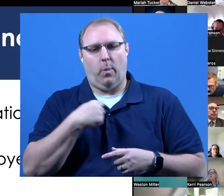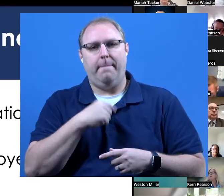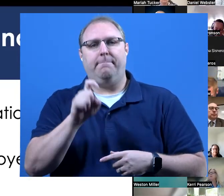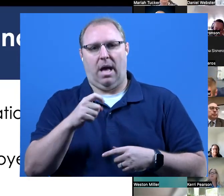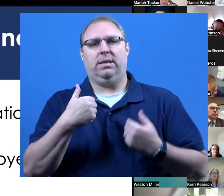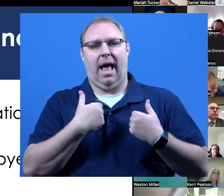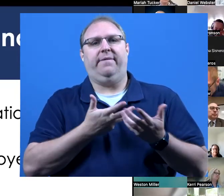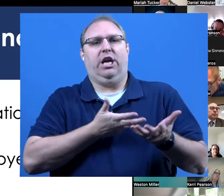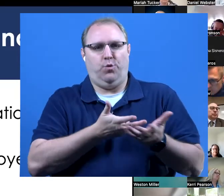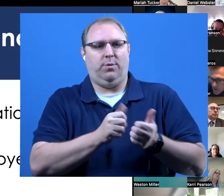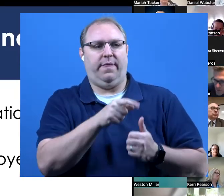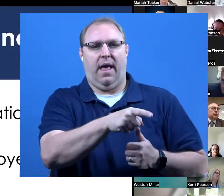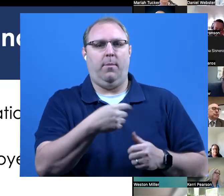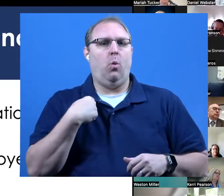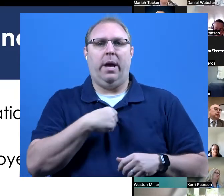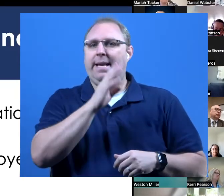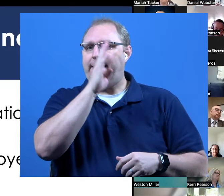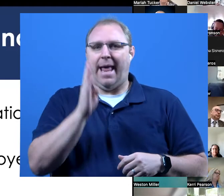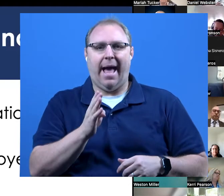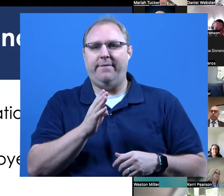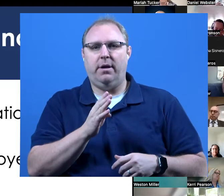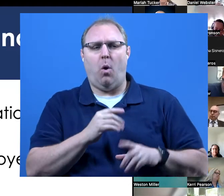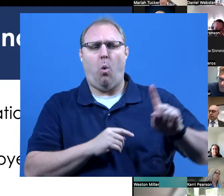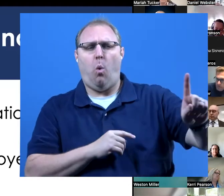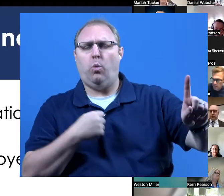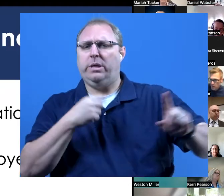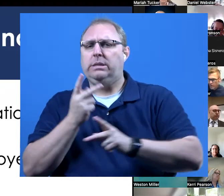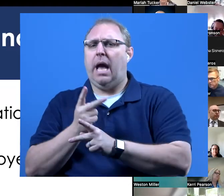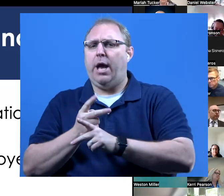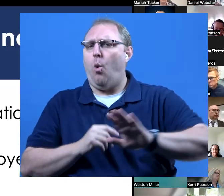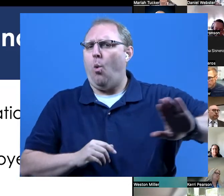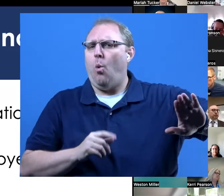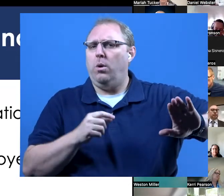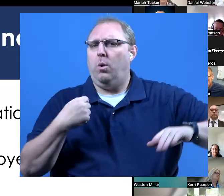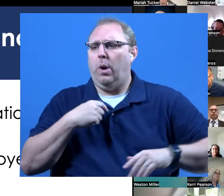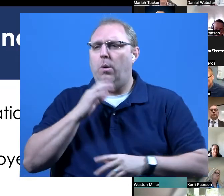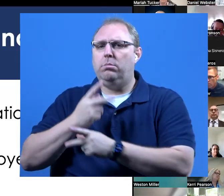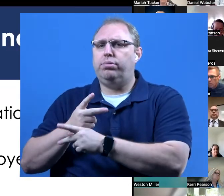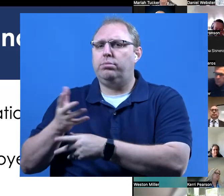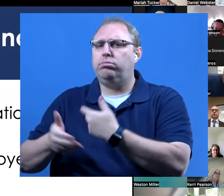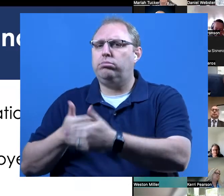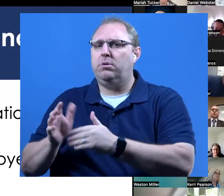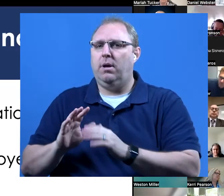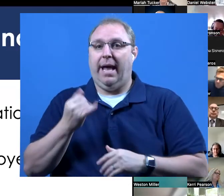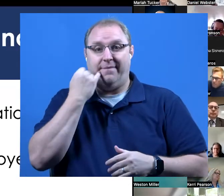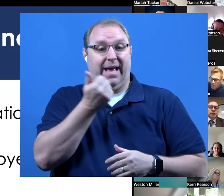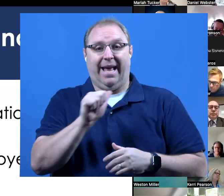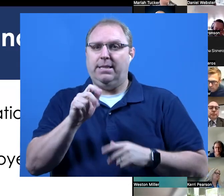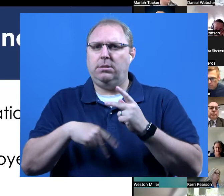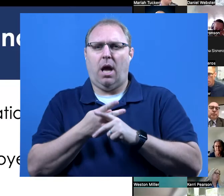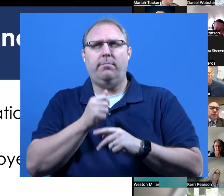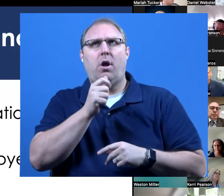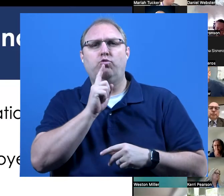a question about an accommodation, then I can reach out to the employee. And these are always conversations that I'm having with